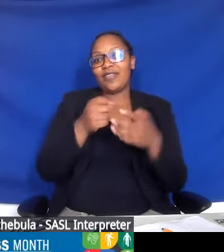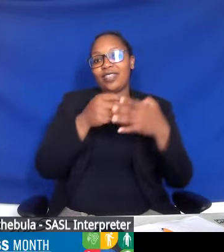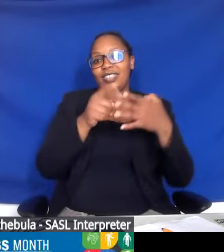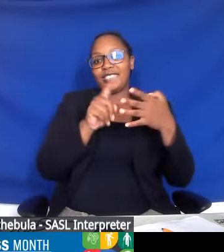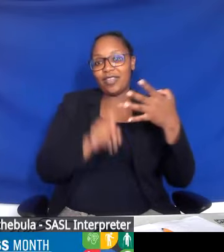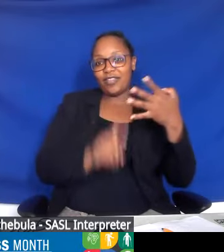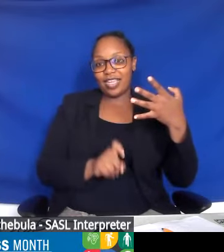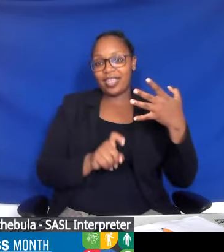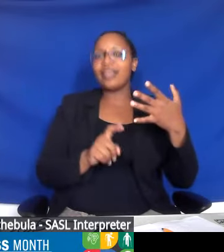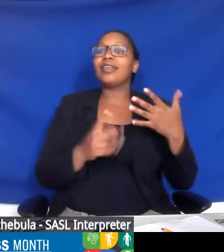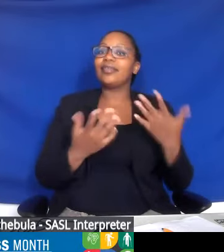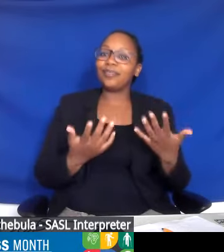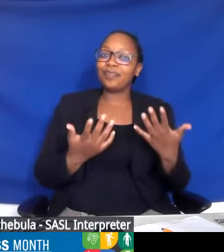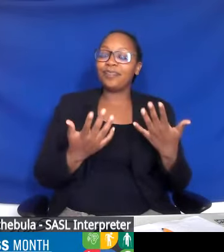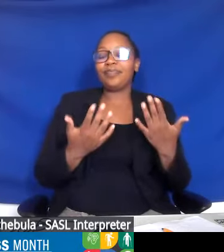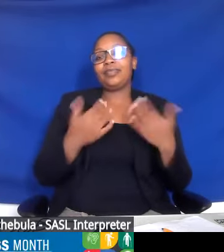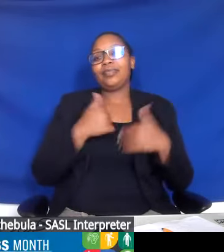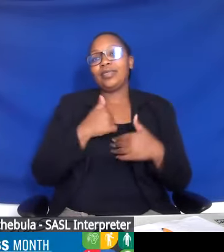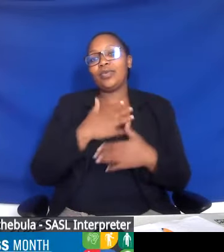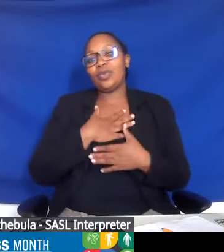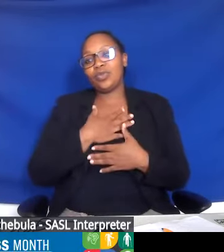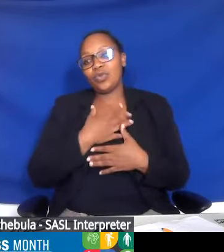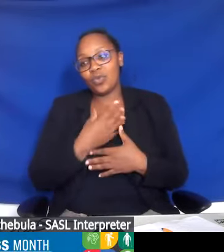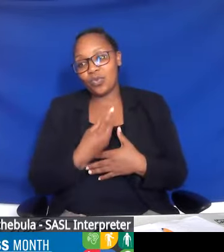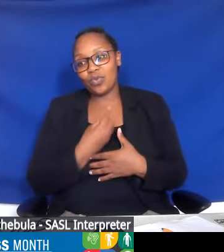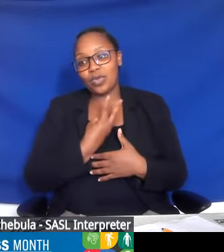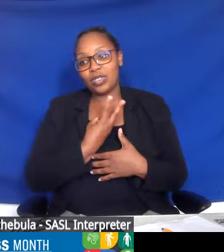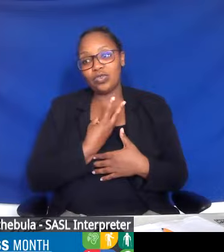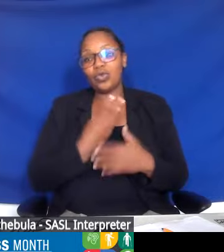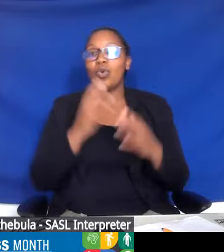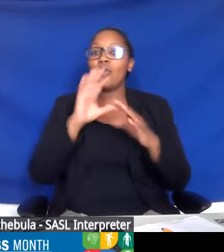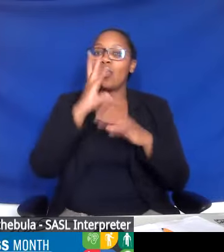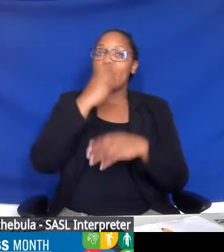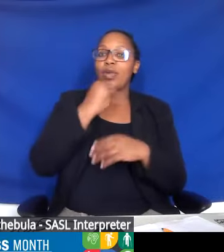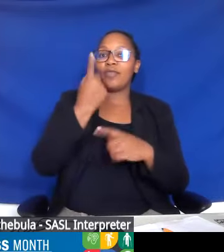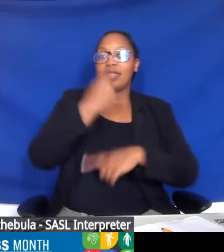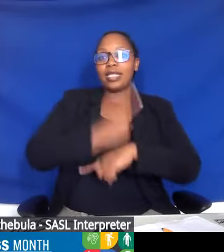wish you a wonderful day. Thank you, God bless, and goodbye.